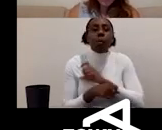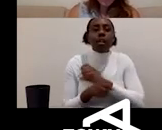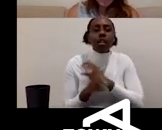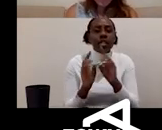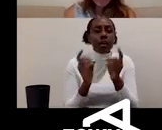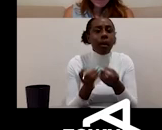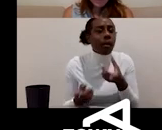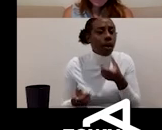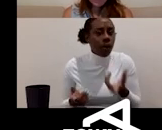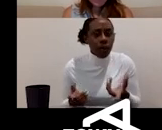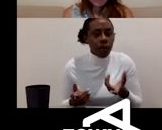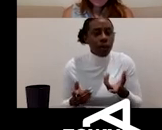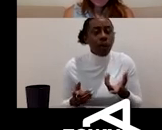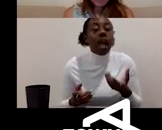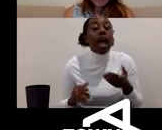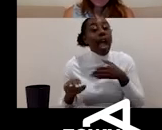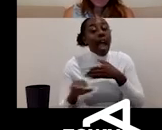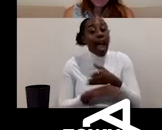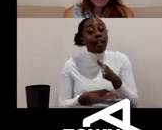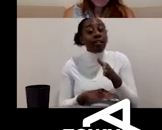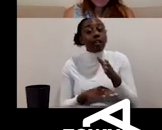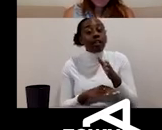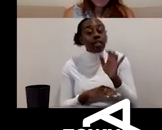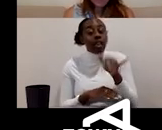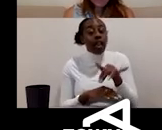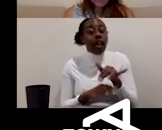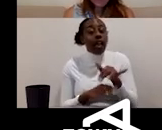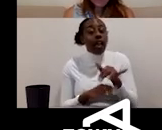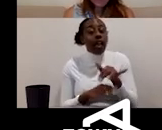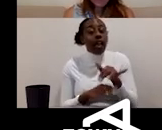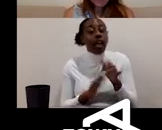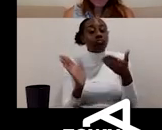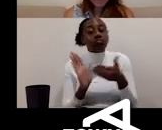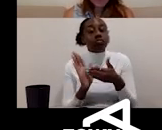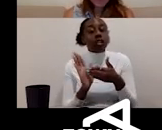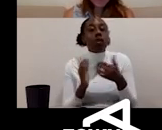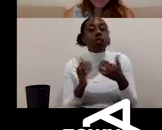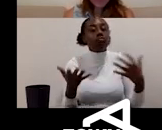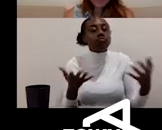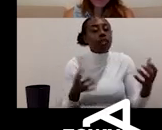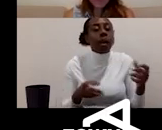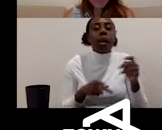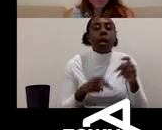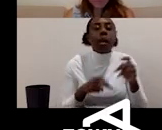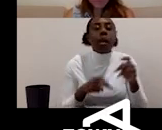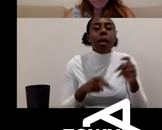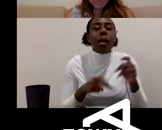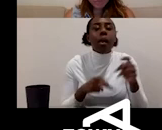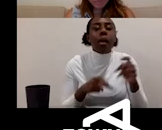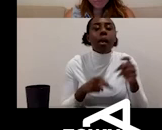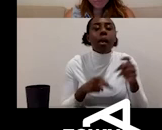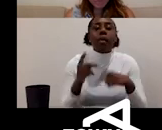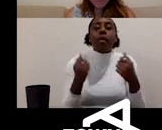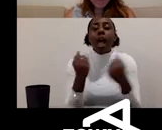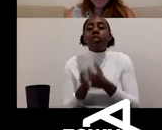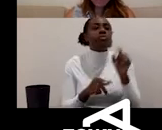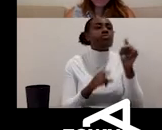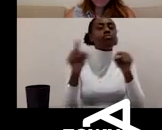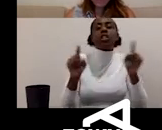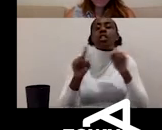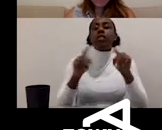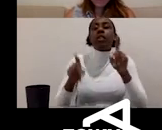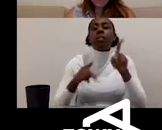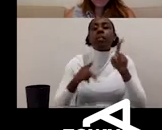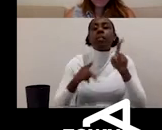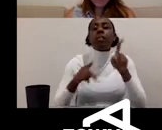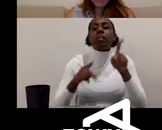this petition, we actually brought a group of activists from around the country, engaged in abolition work, engaged in